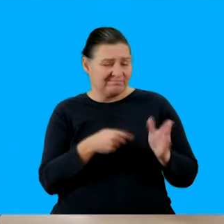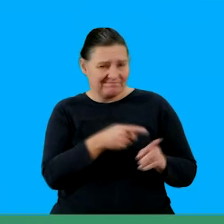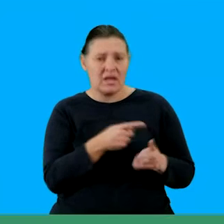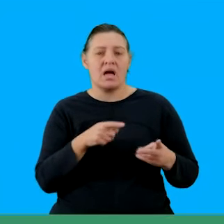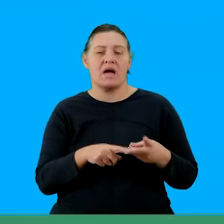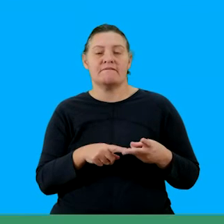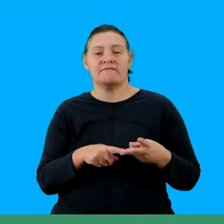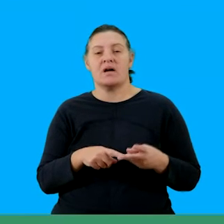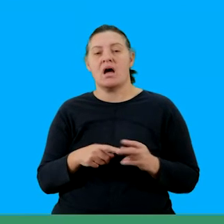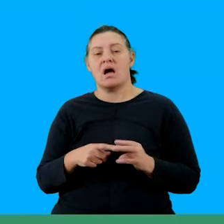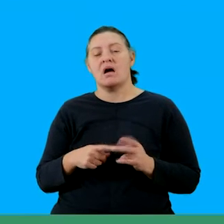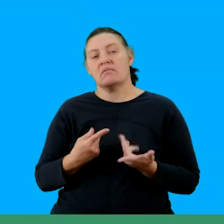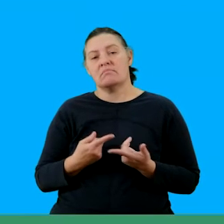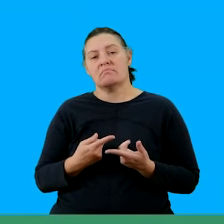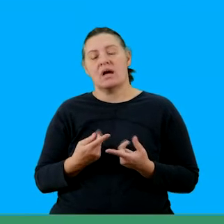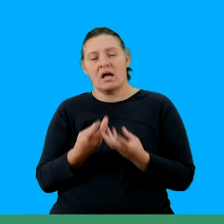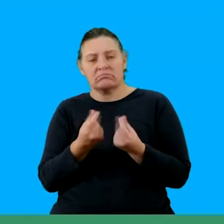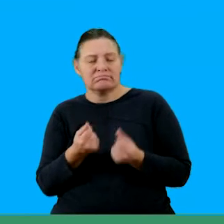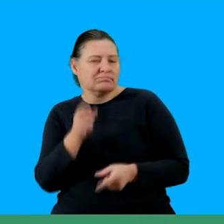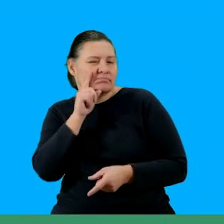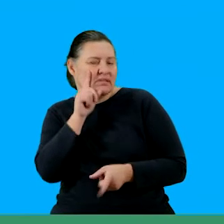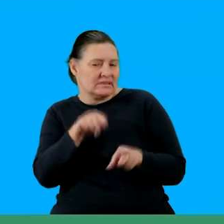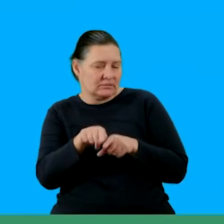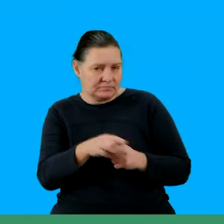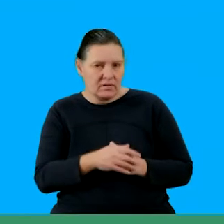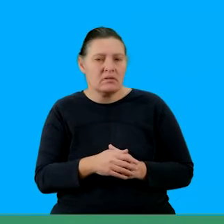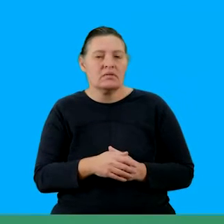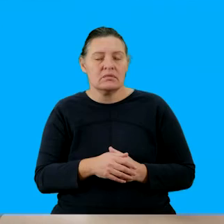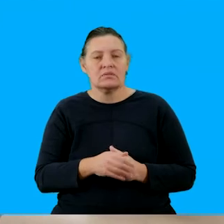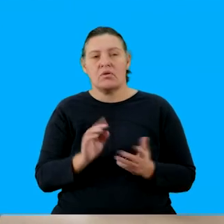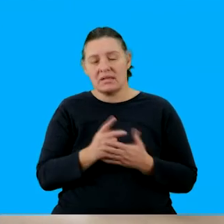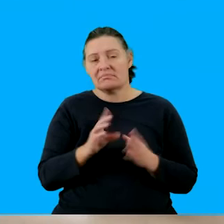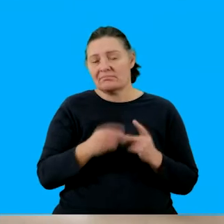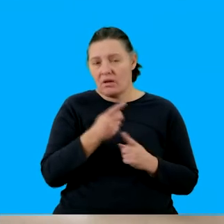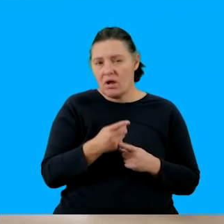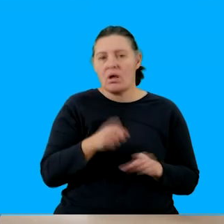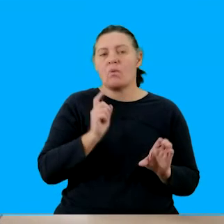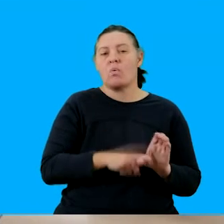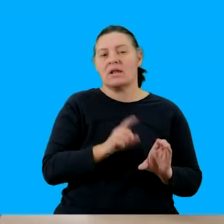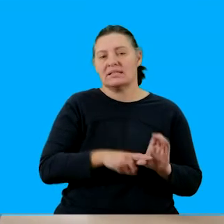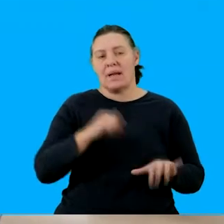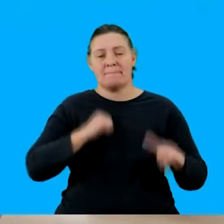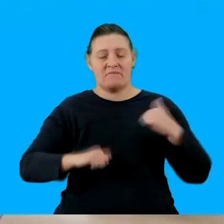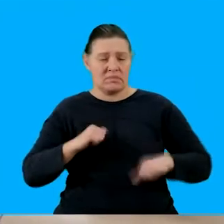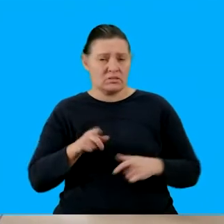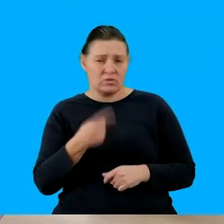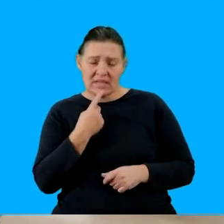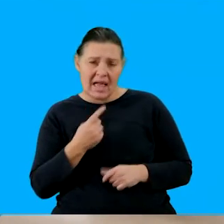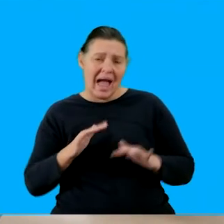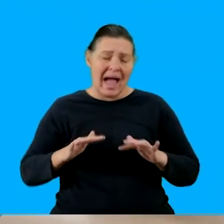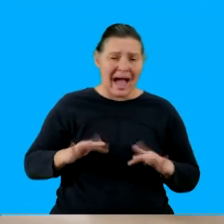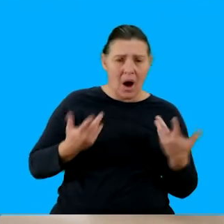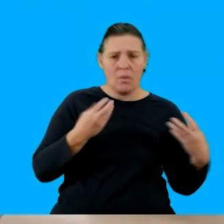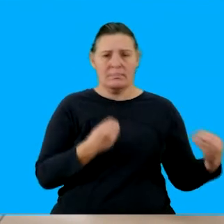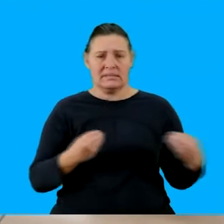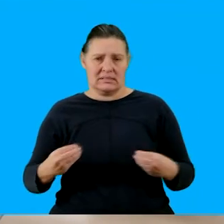should also have a sample. But remember, this is a build-up to our lesson, which will be talking about the quality of performance, to say how does